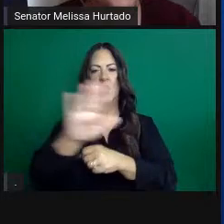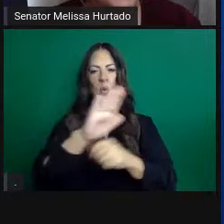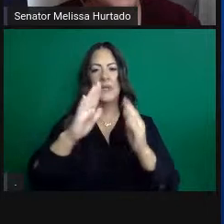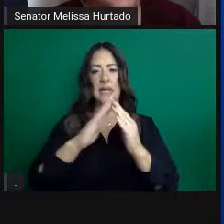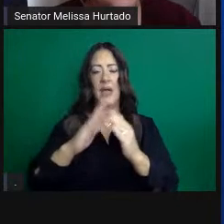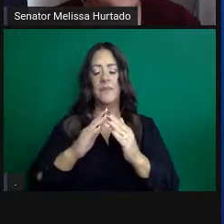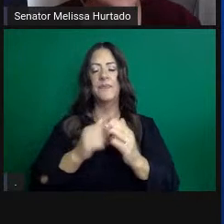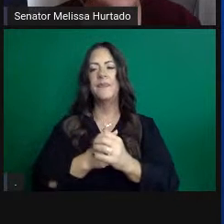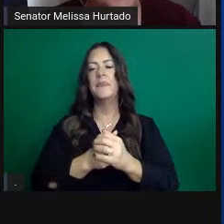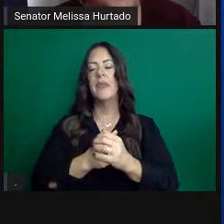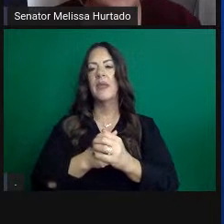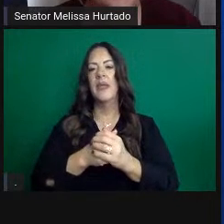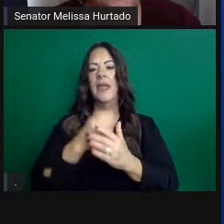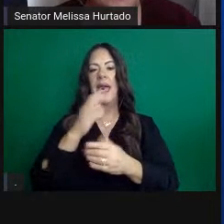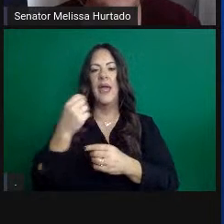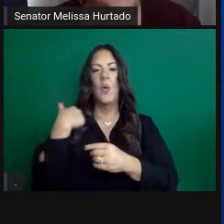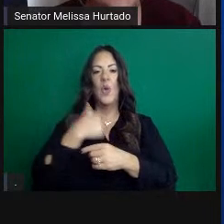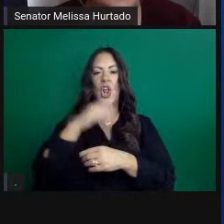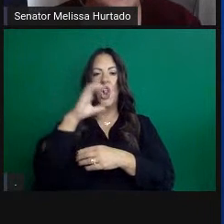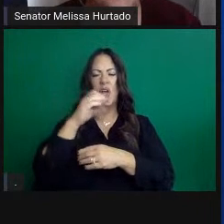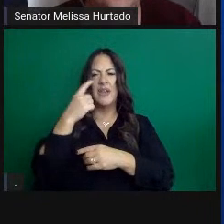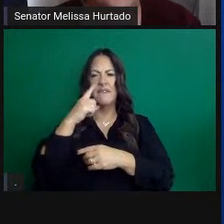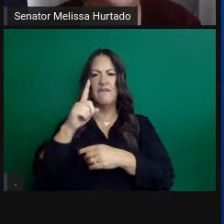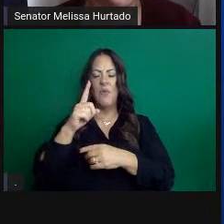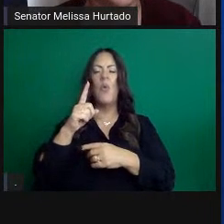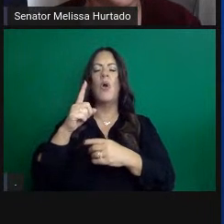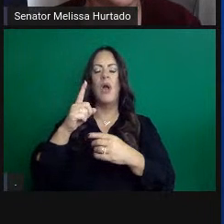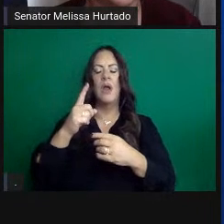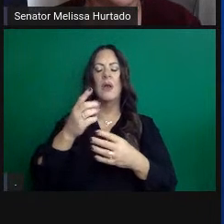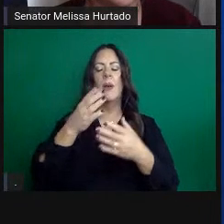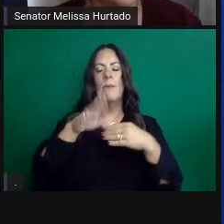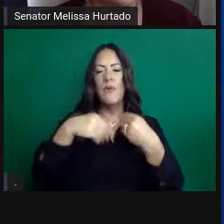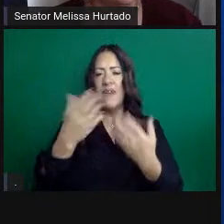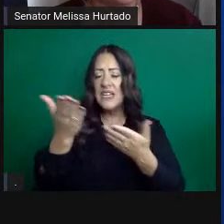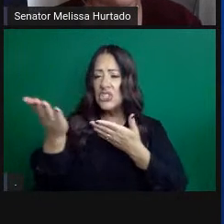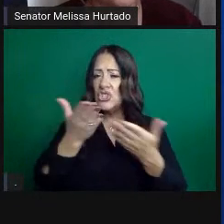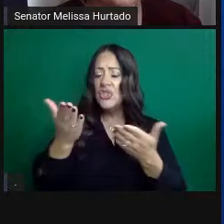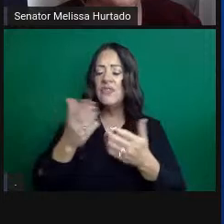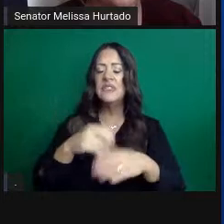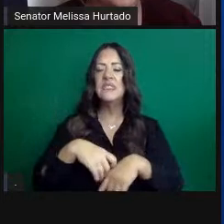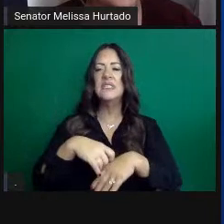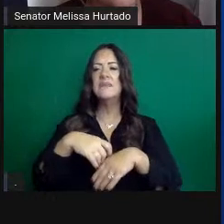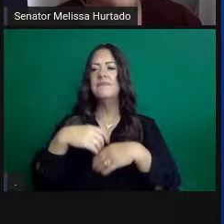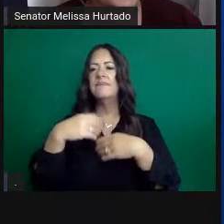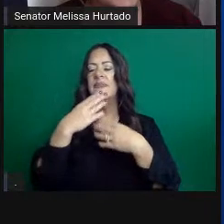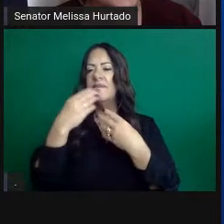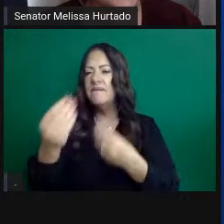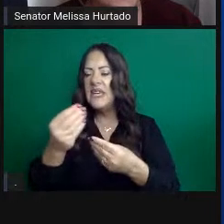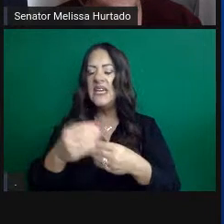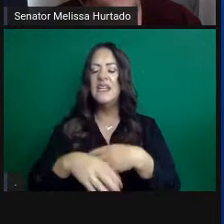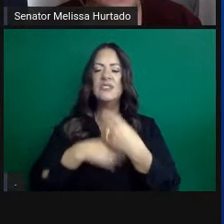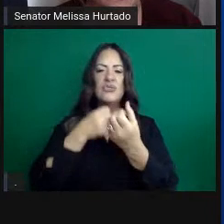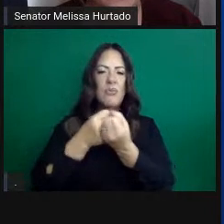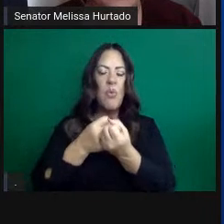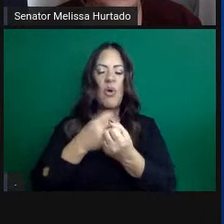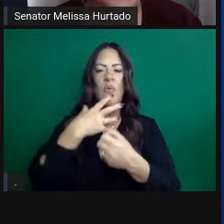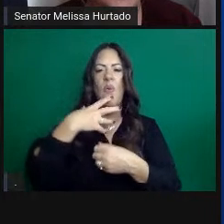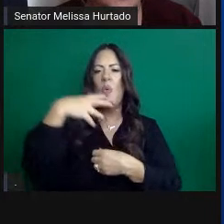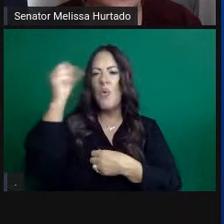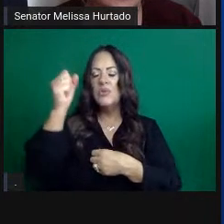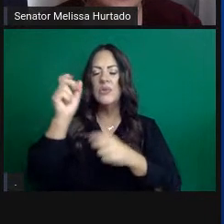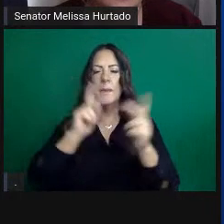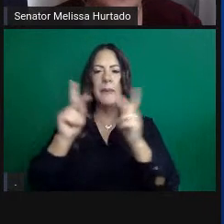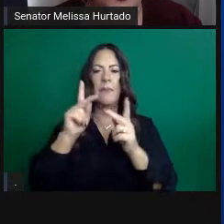particularly interested in lifting and improving the programs that feed and provide services and support to older Californians and their